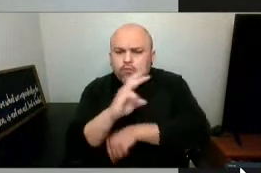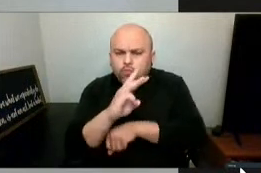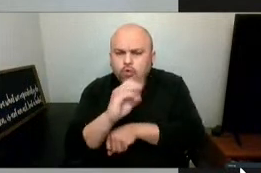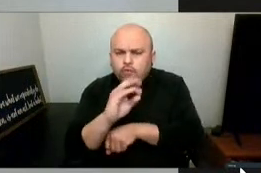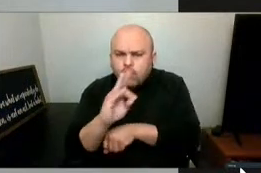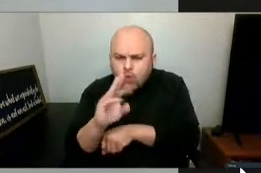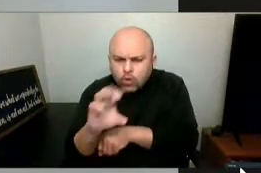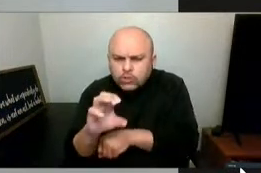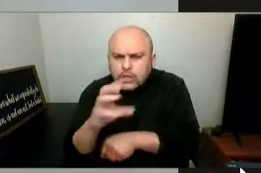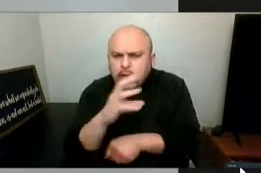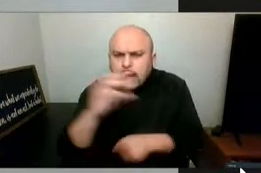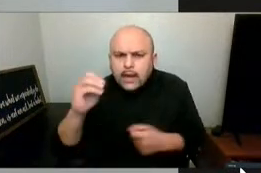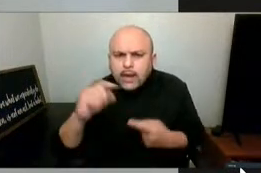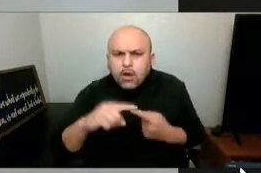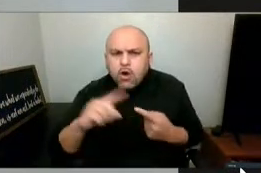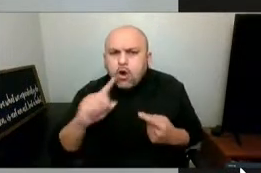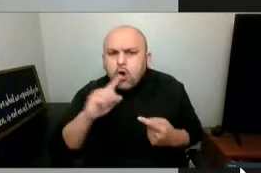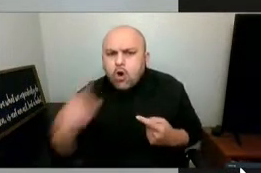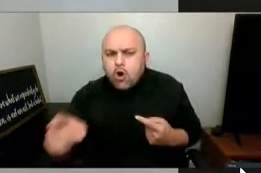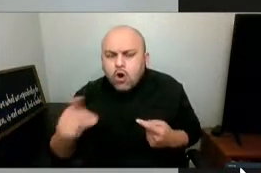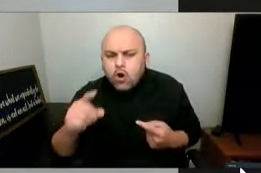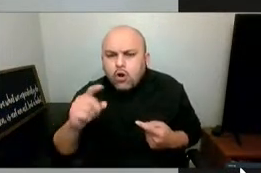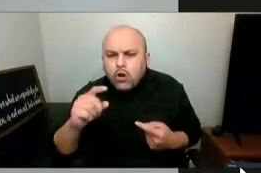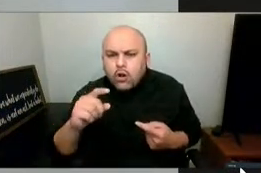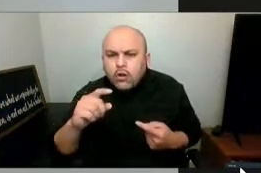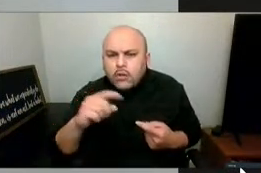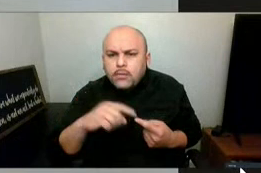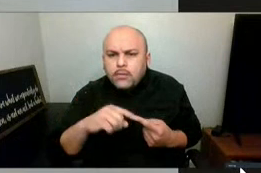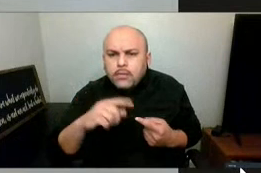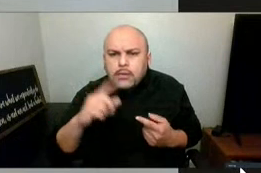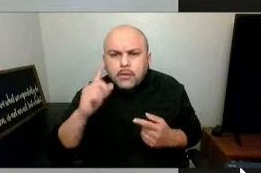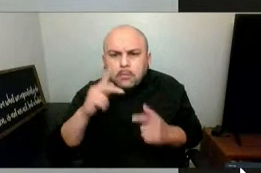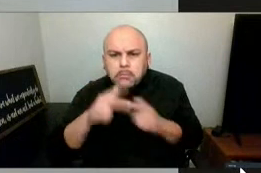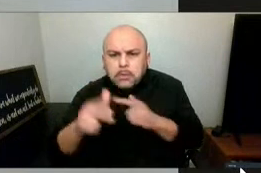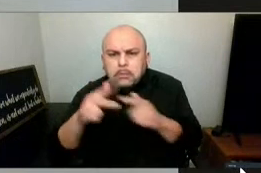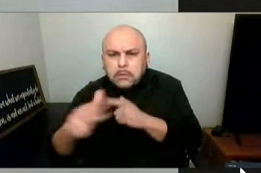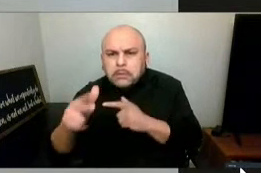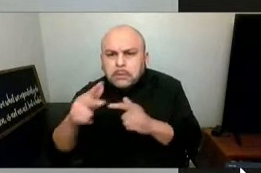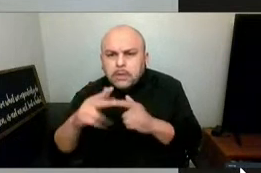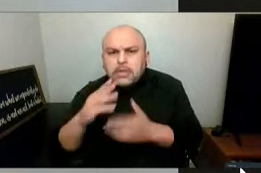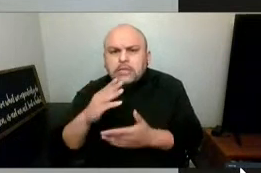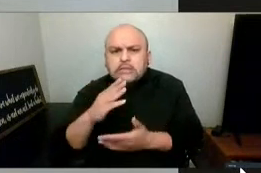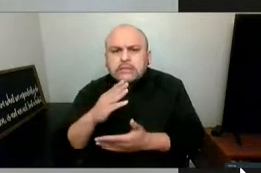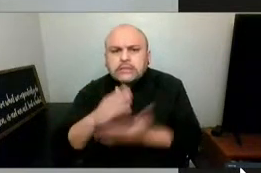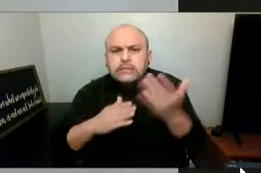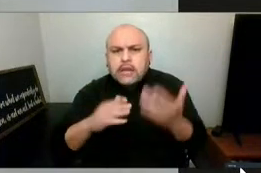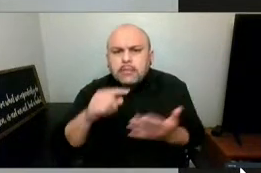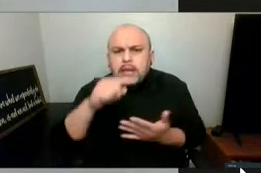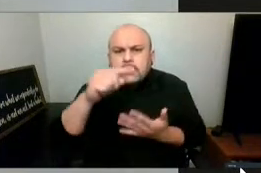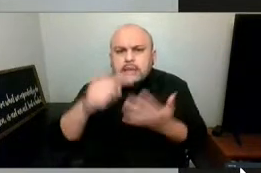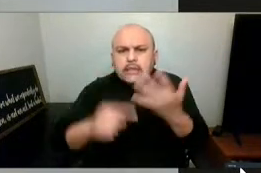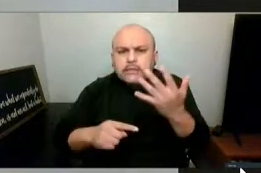are best suited to addressing some of the needs of the most underserved communities.